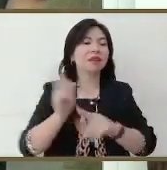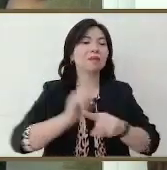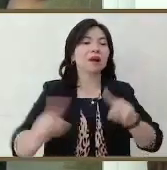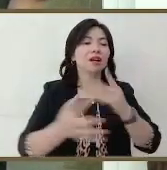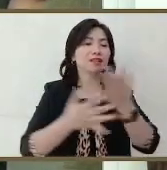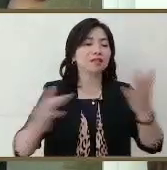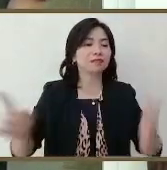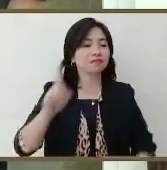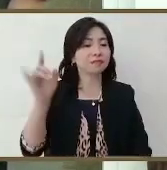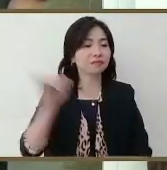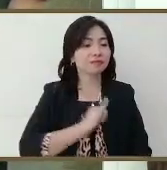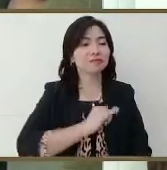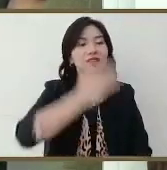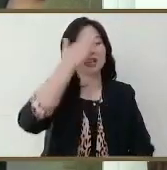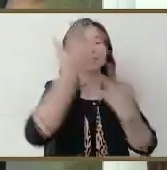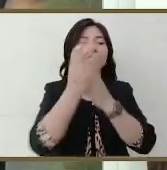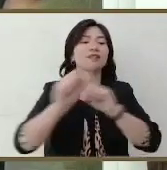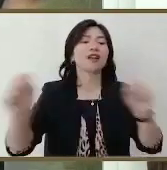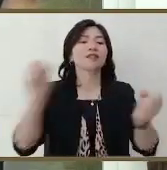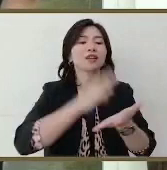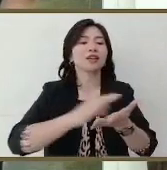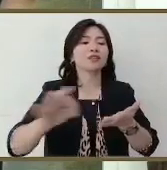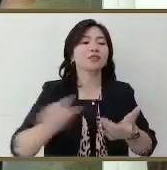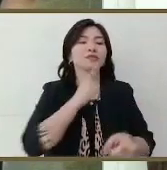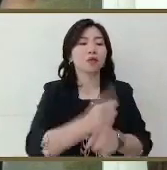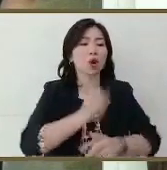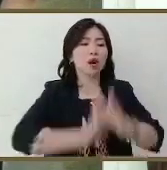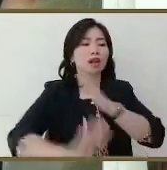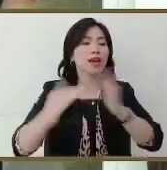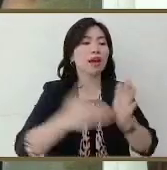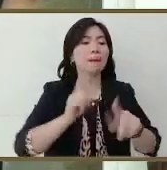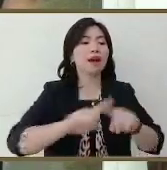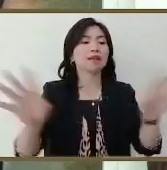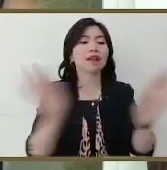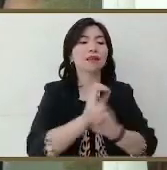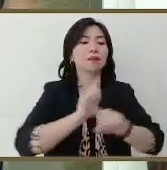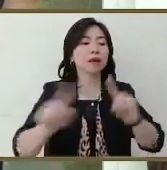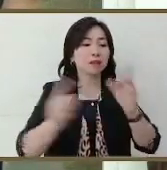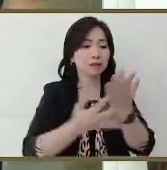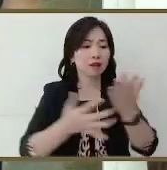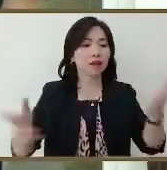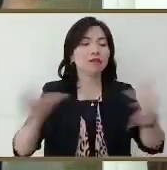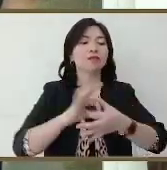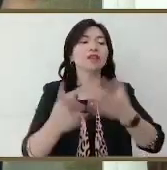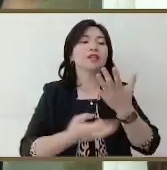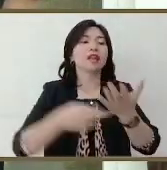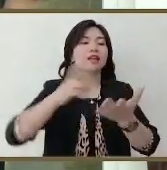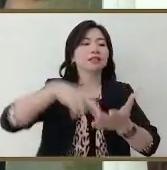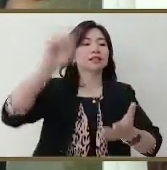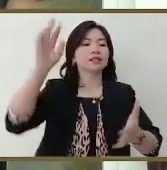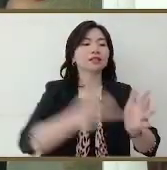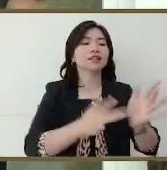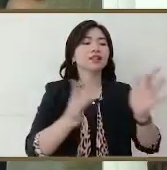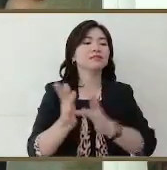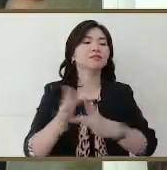but the blood, and you know I am saved and forgiven, truly born again. But nothing but the blood of the risen